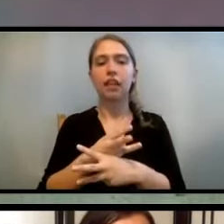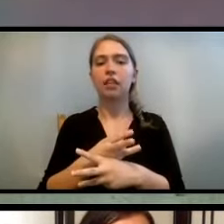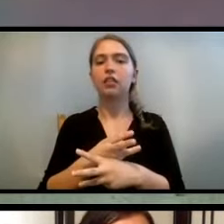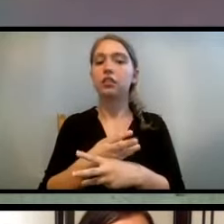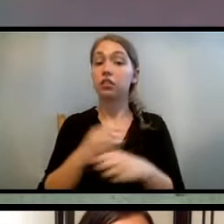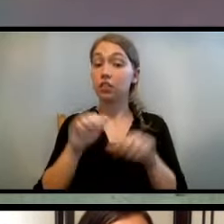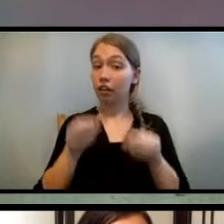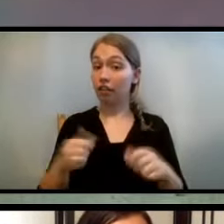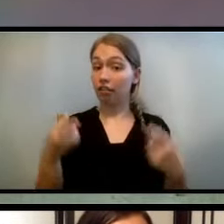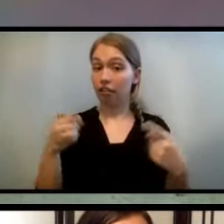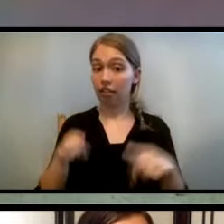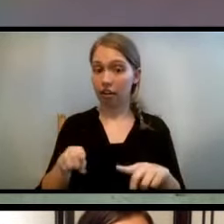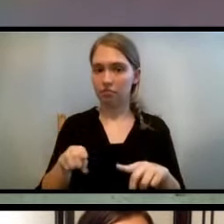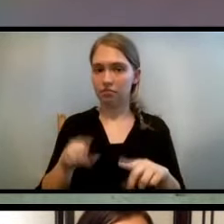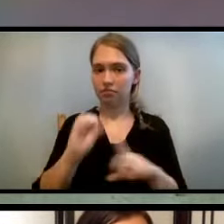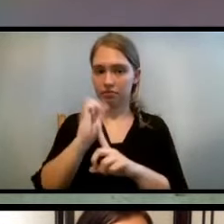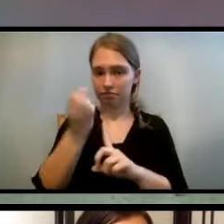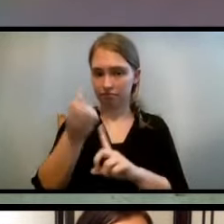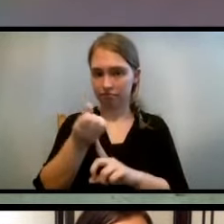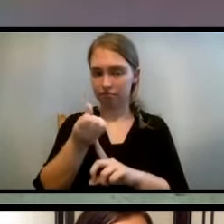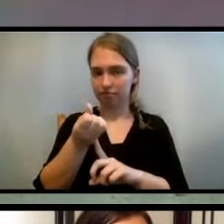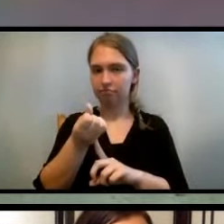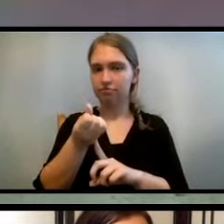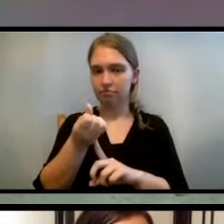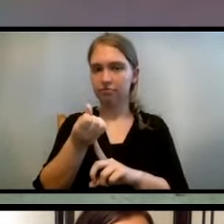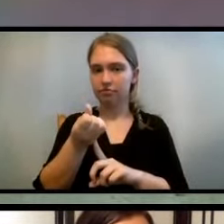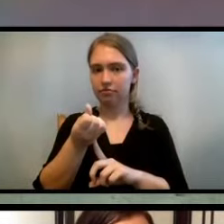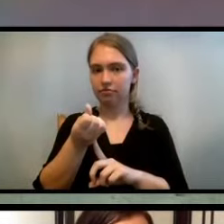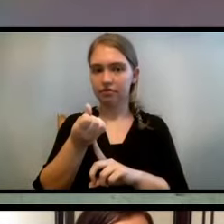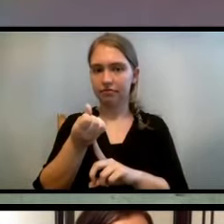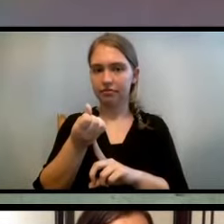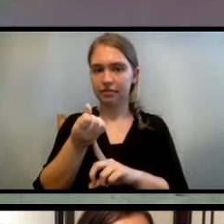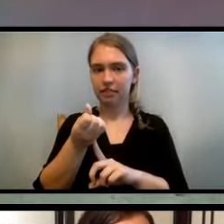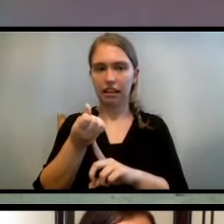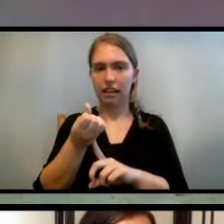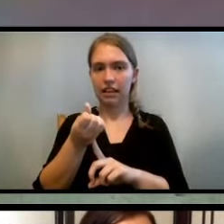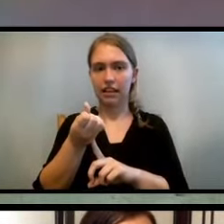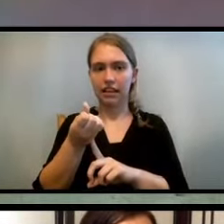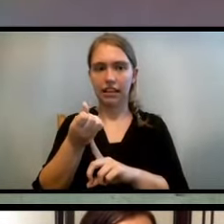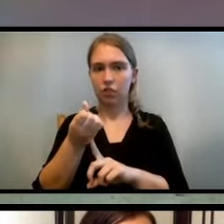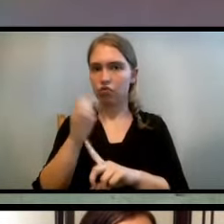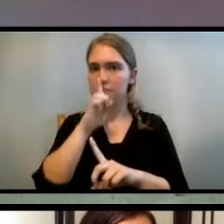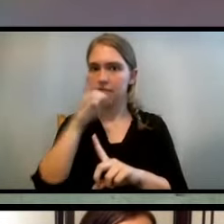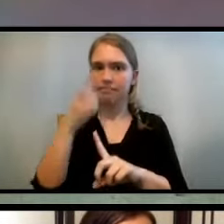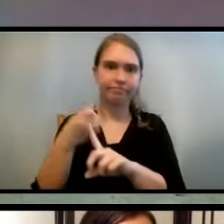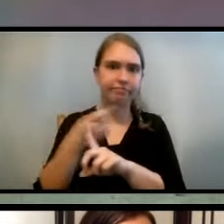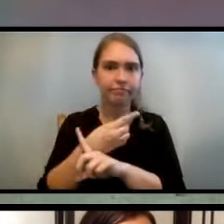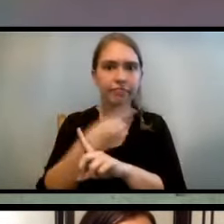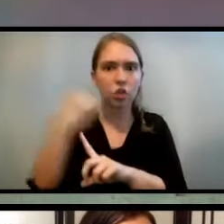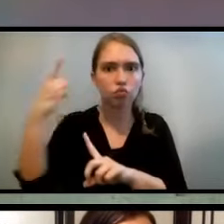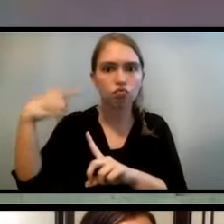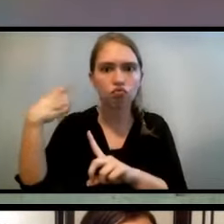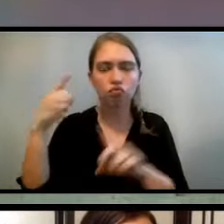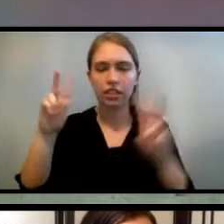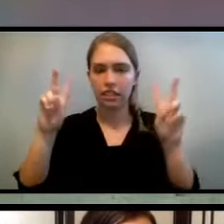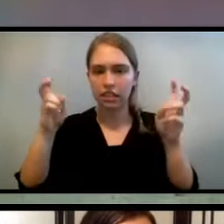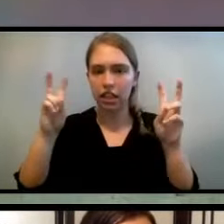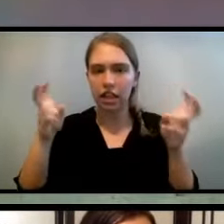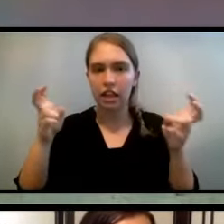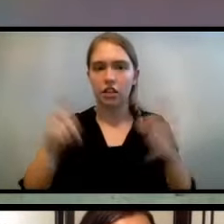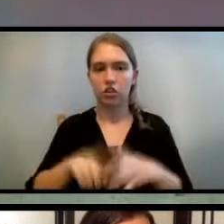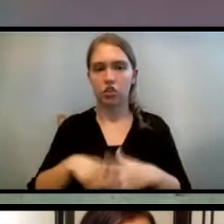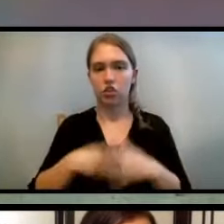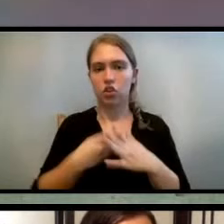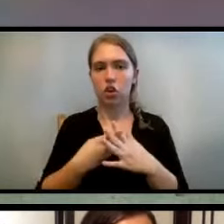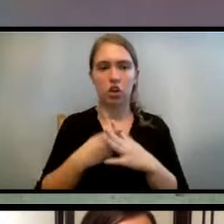where, you know, a potentially inflammatory title is allowed to go ahead and spark this huge conversation